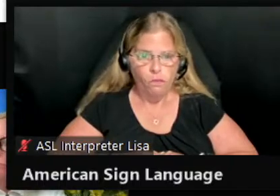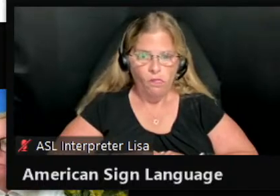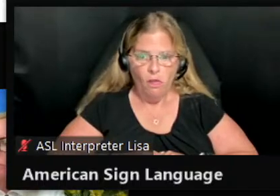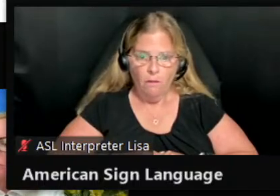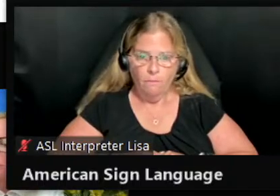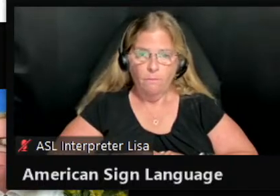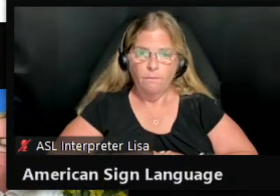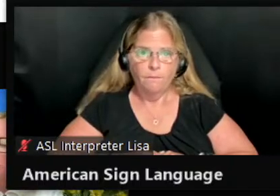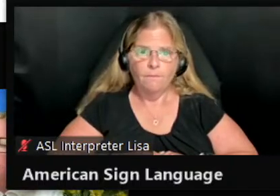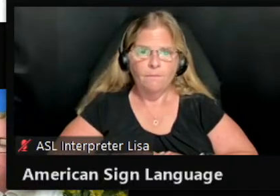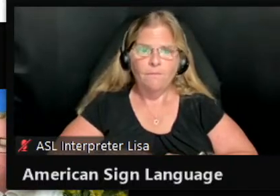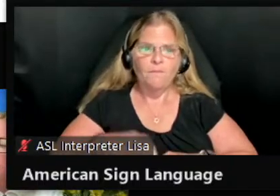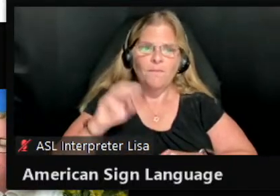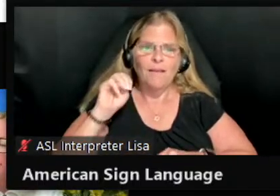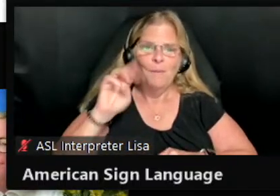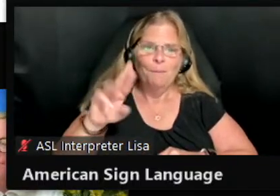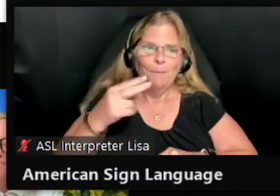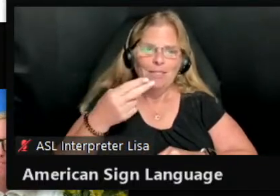hate to be the bad guy.